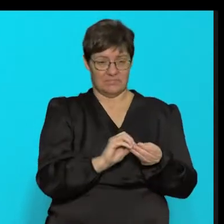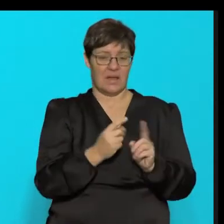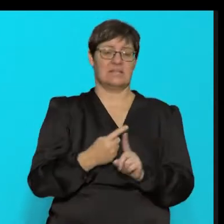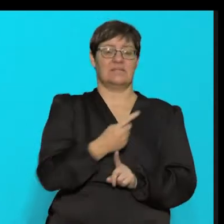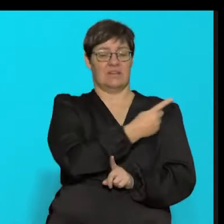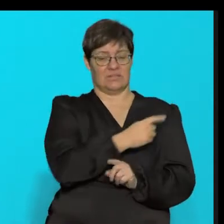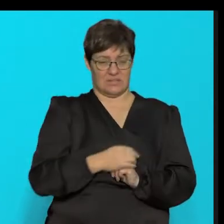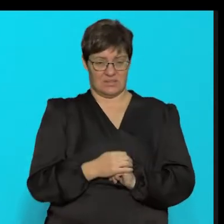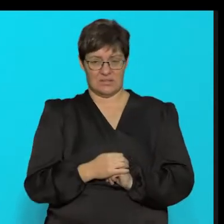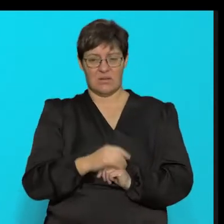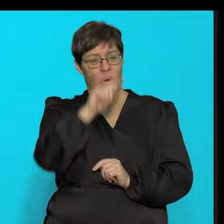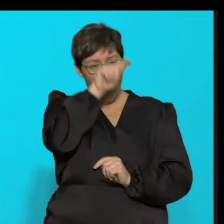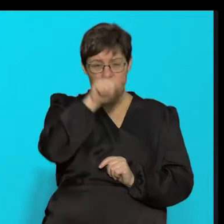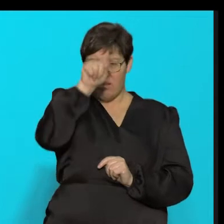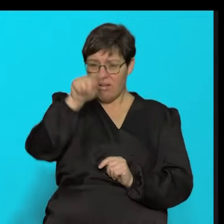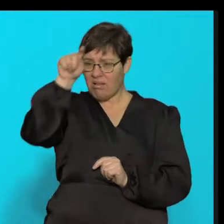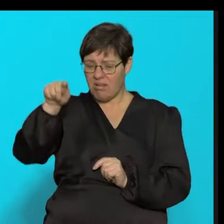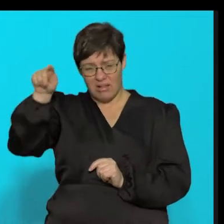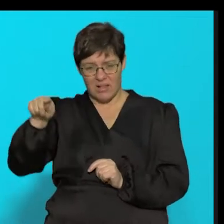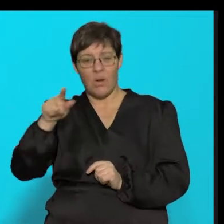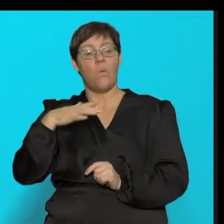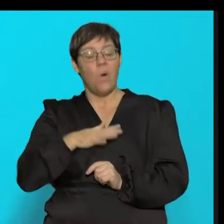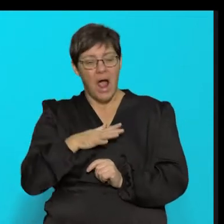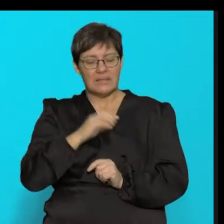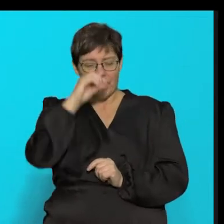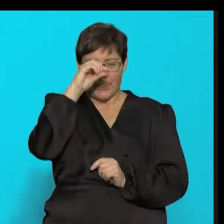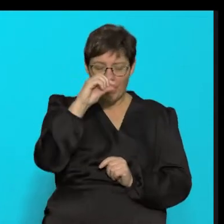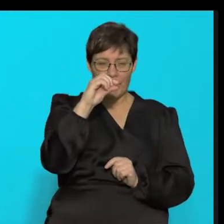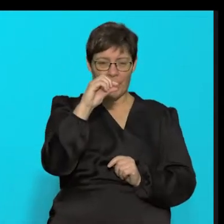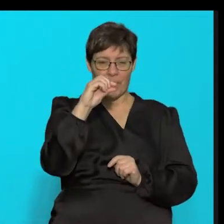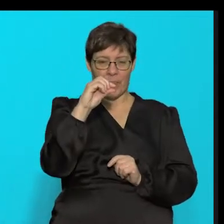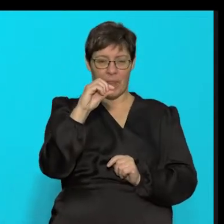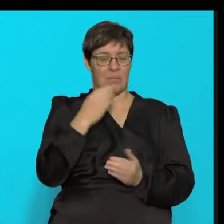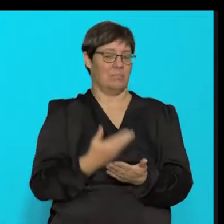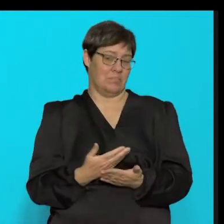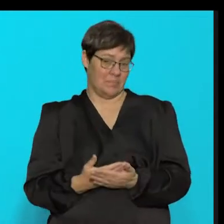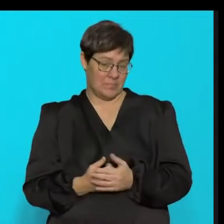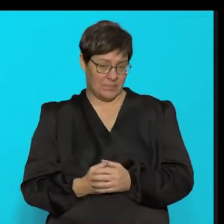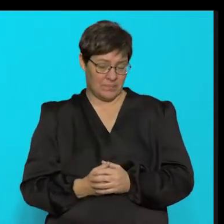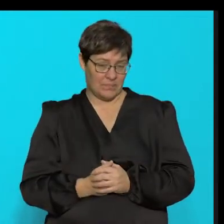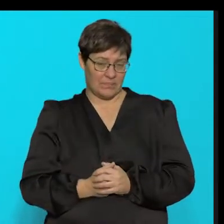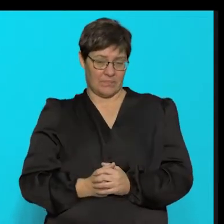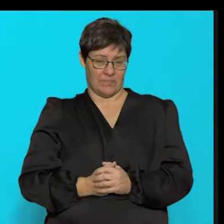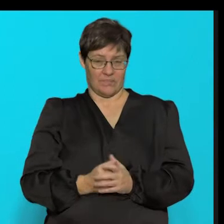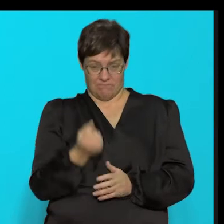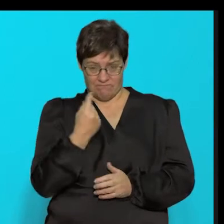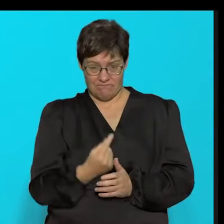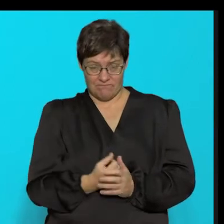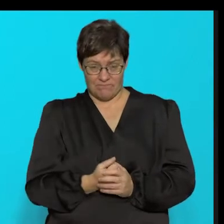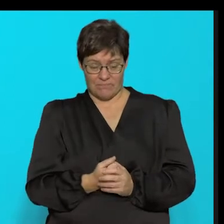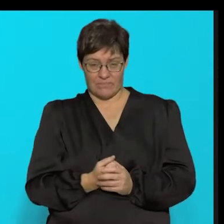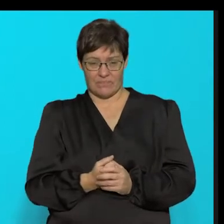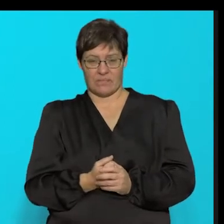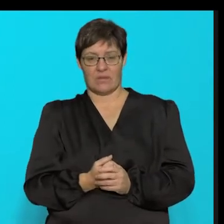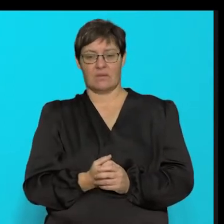of those deviation, all of them, all of them, all of them. We want that to be minimum as possible.